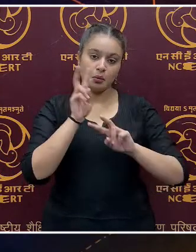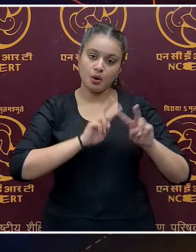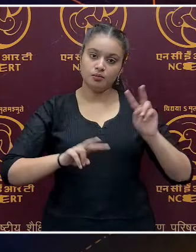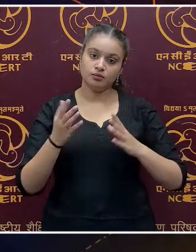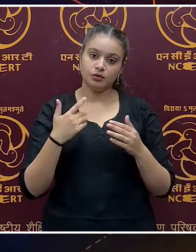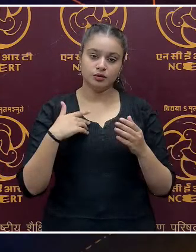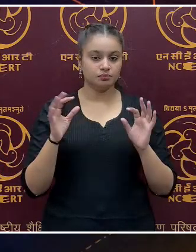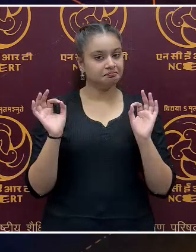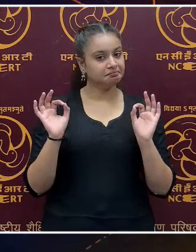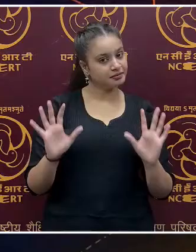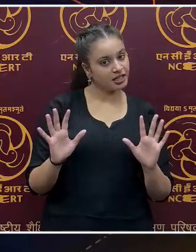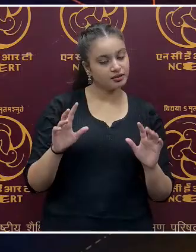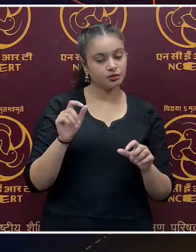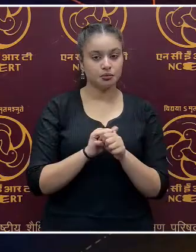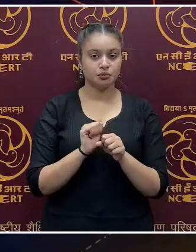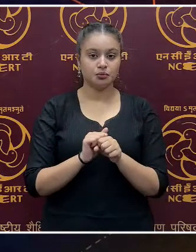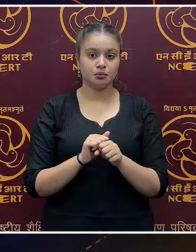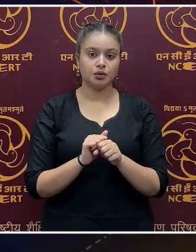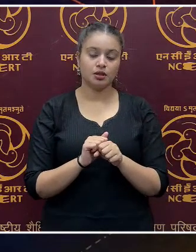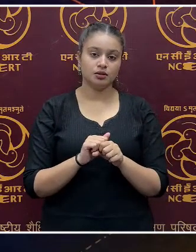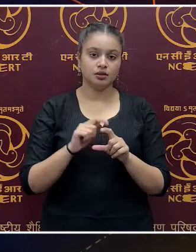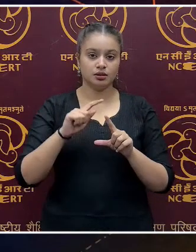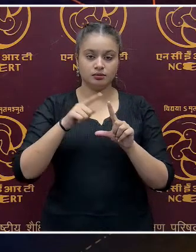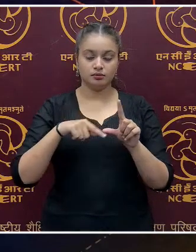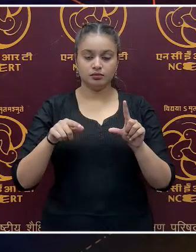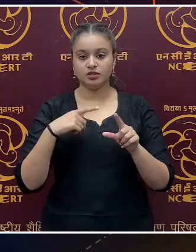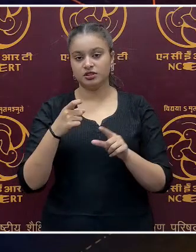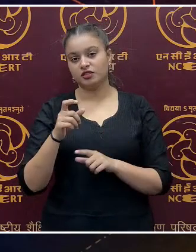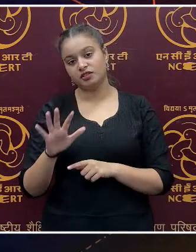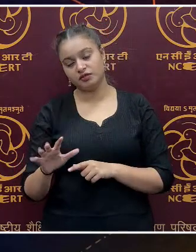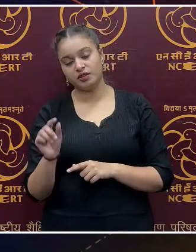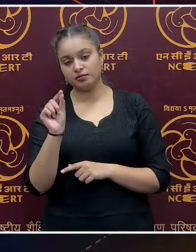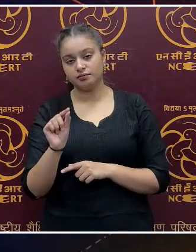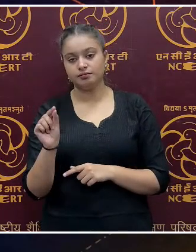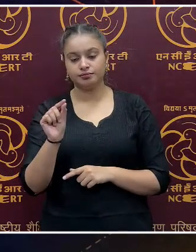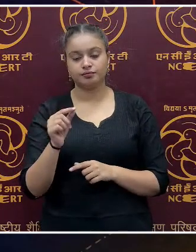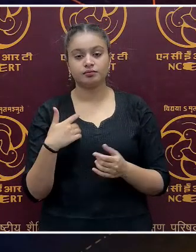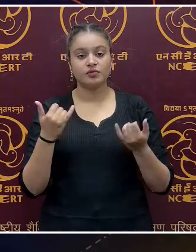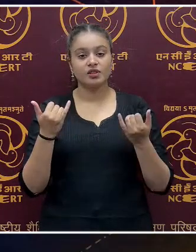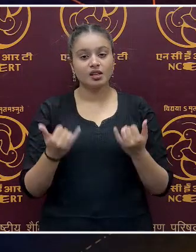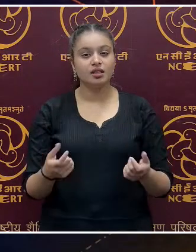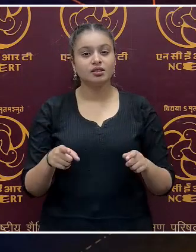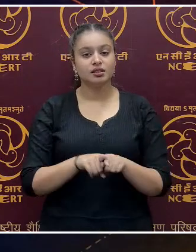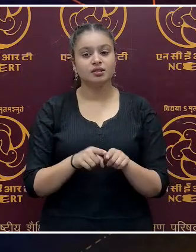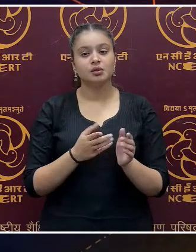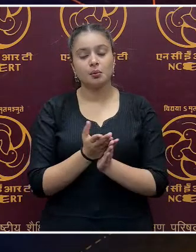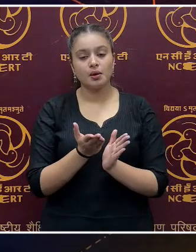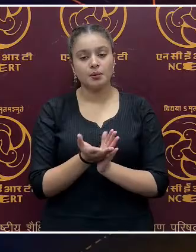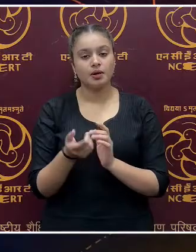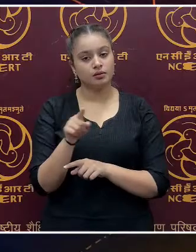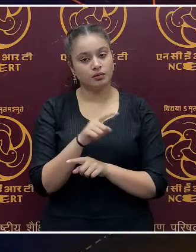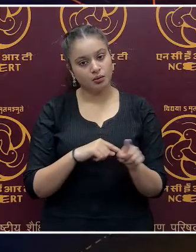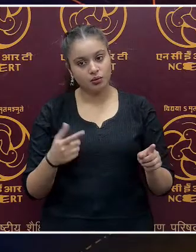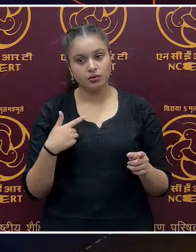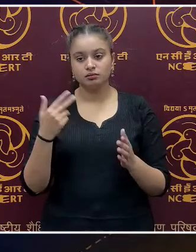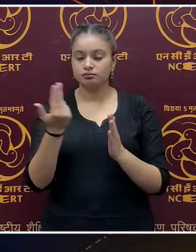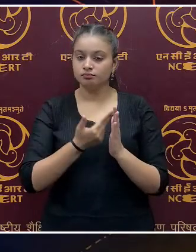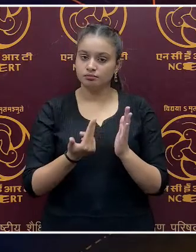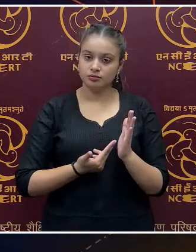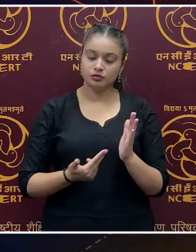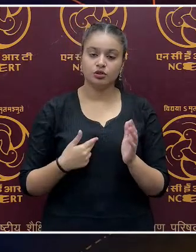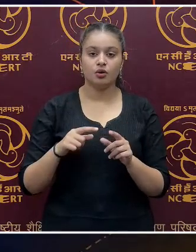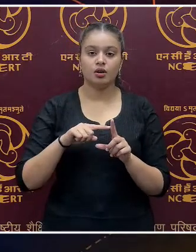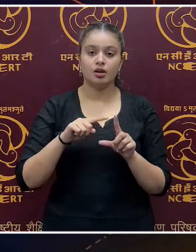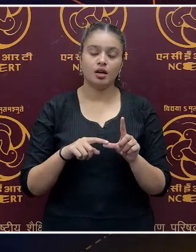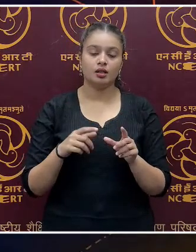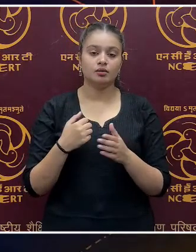well done, your construction as a 75 degrees. So, this is the way we have to be draw the